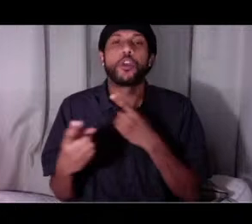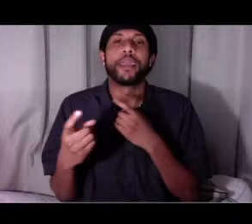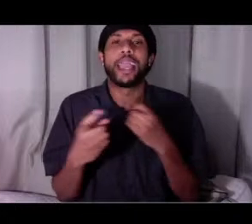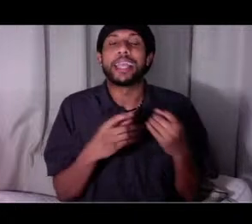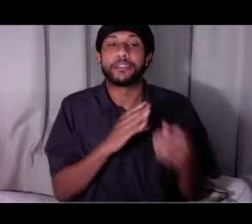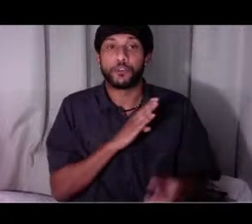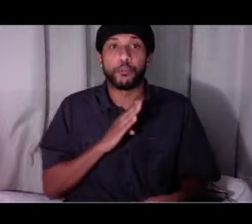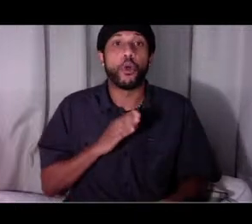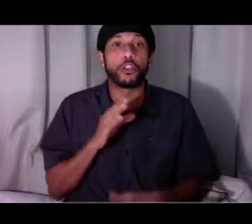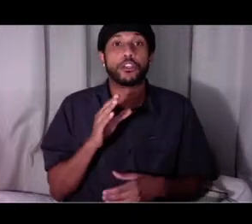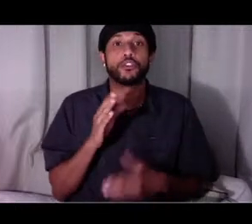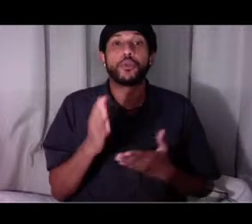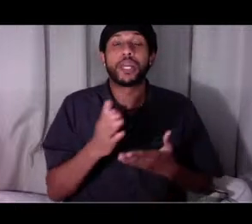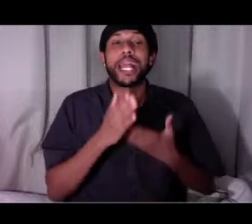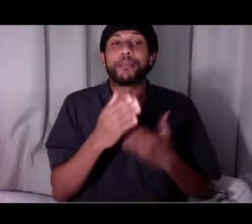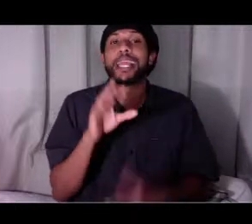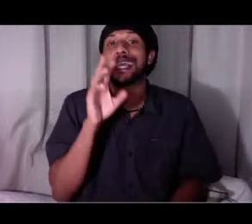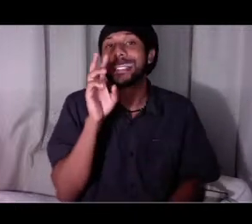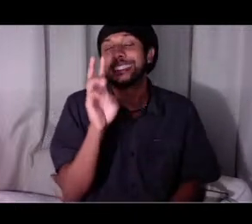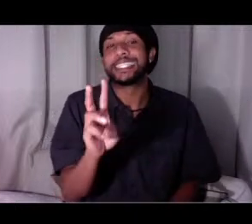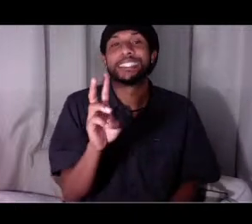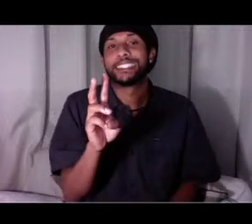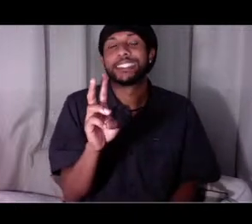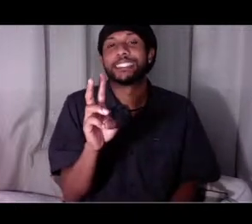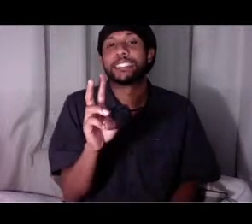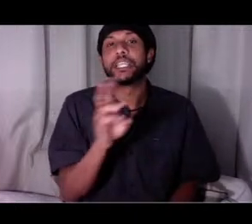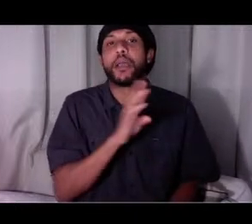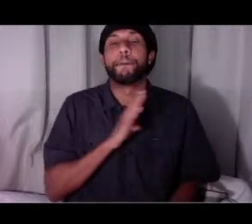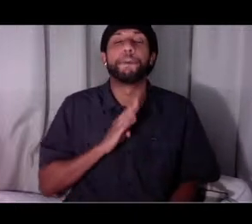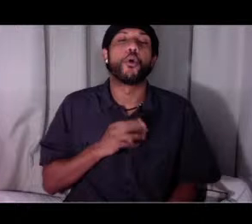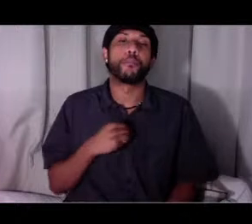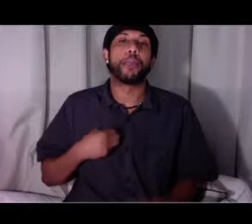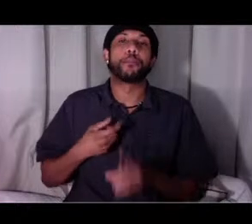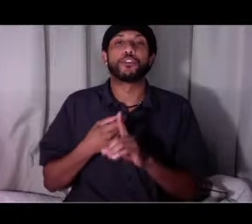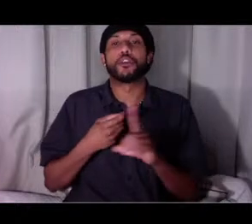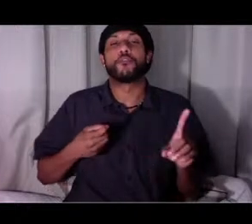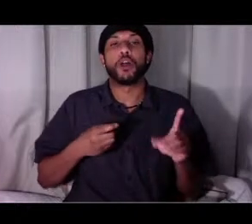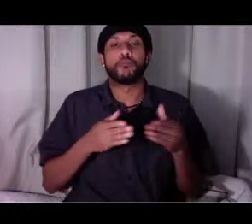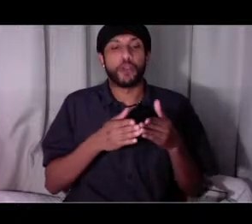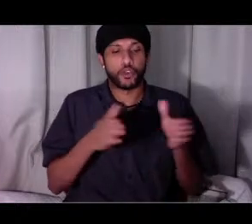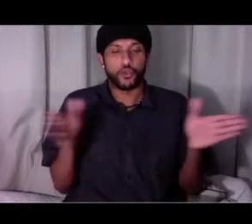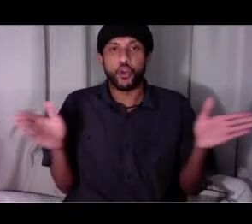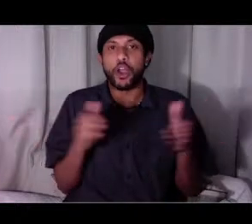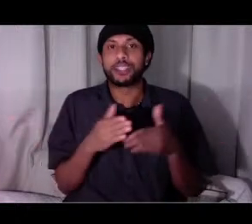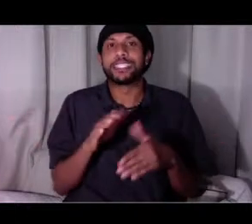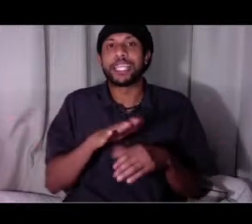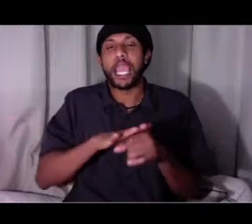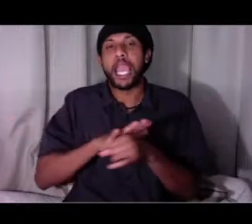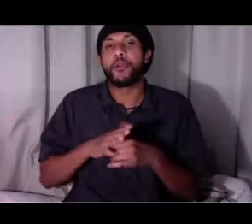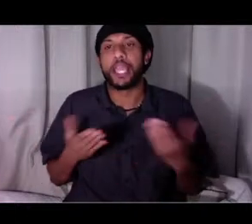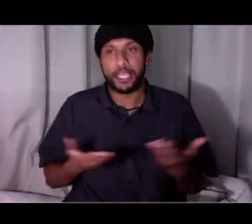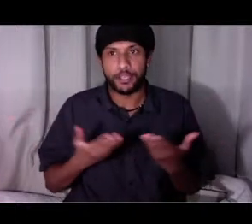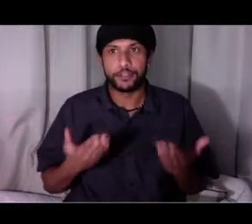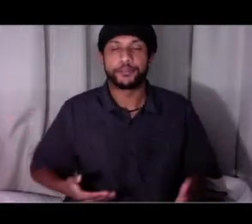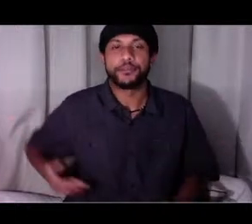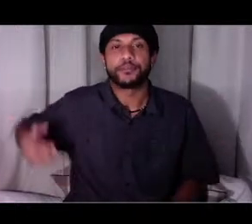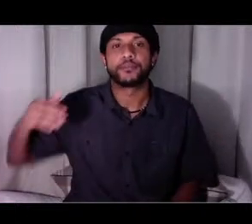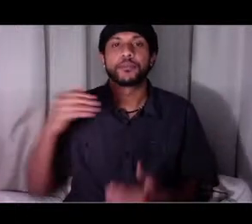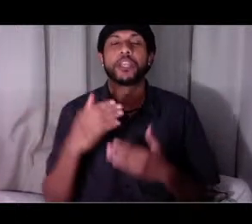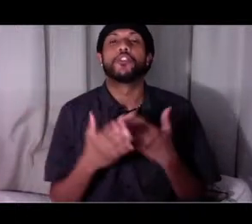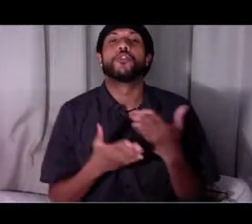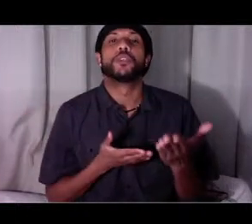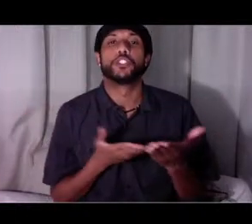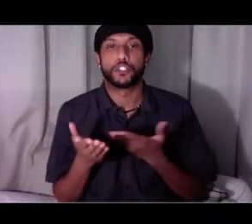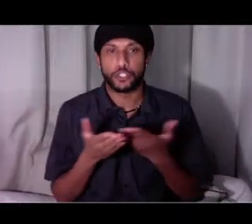to nominate six uh board members from across uh across the area here across the county to serve